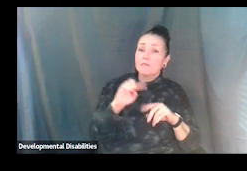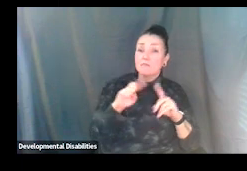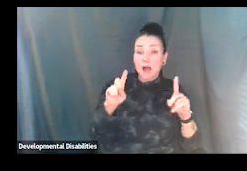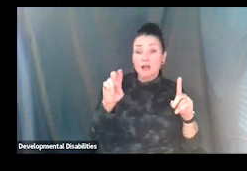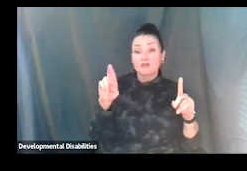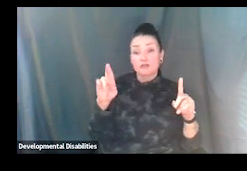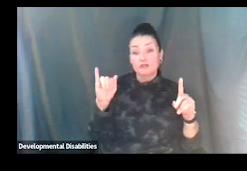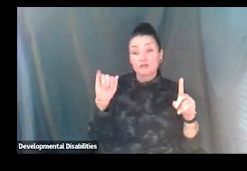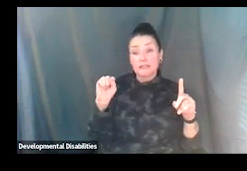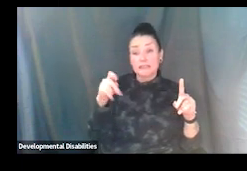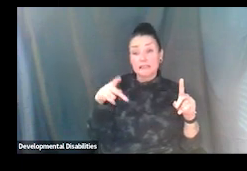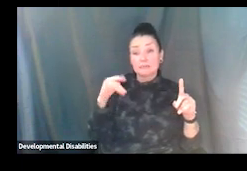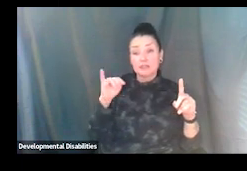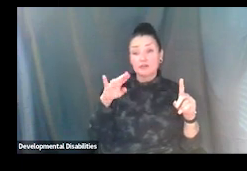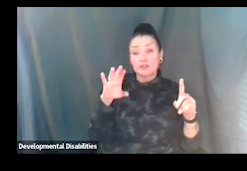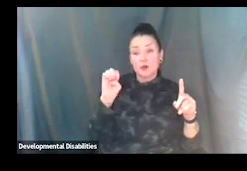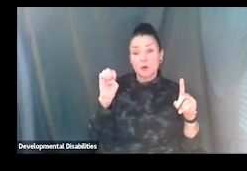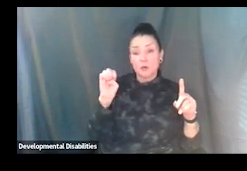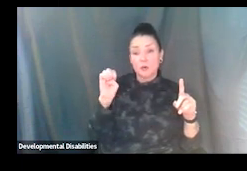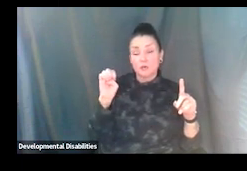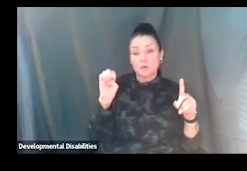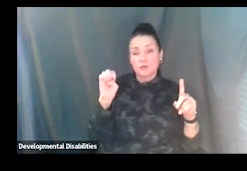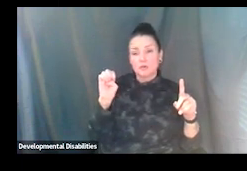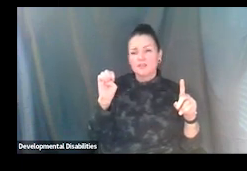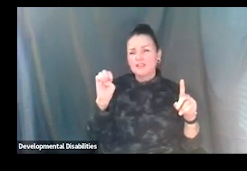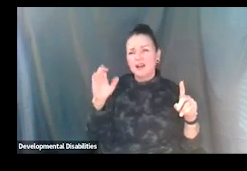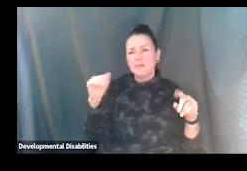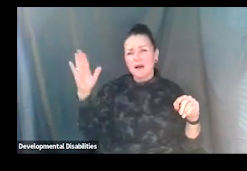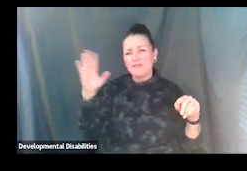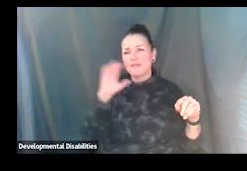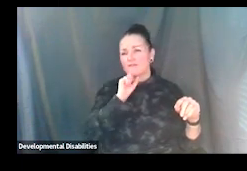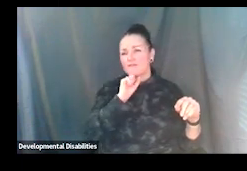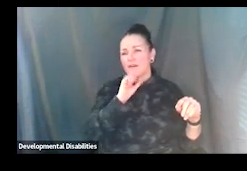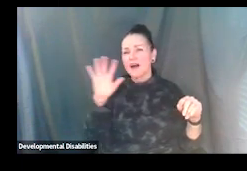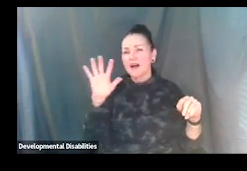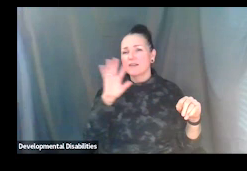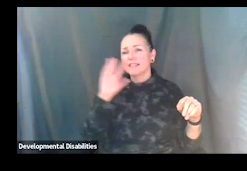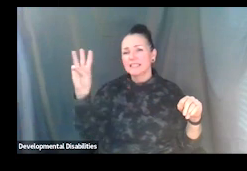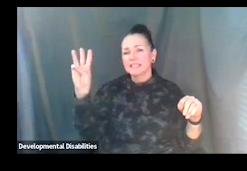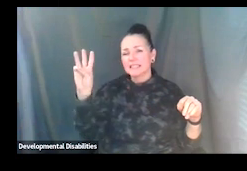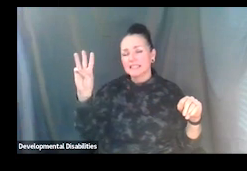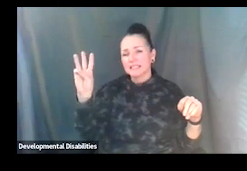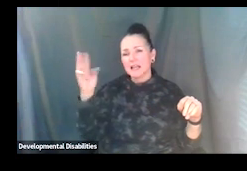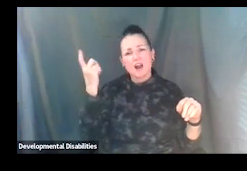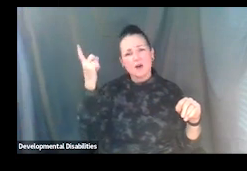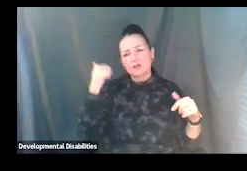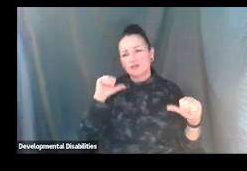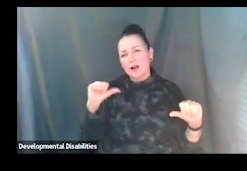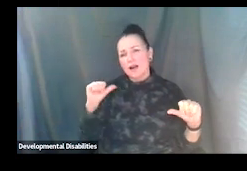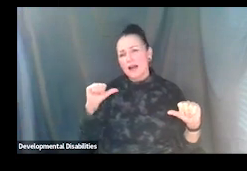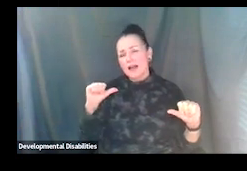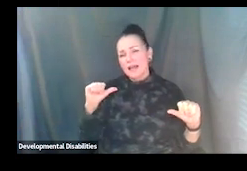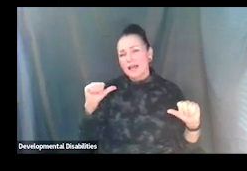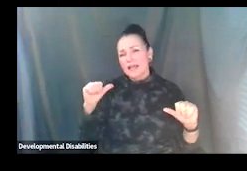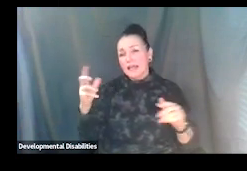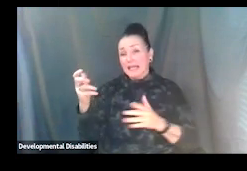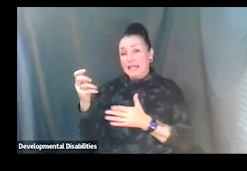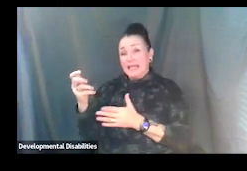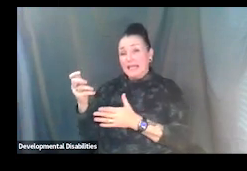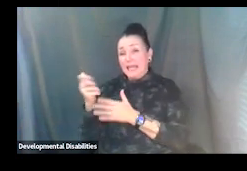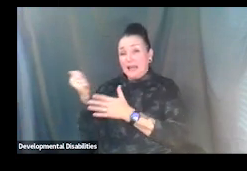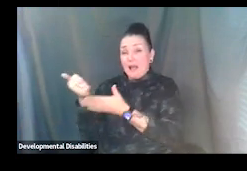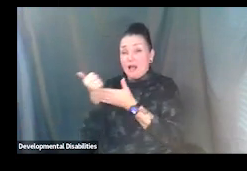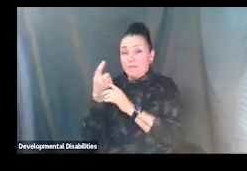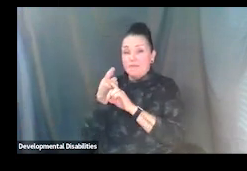6. Usually I try to get the help from a psychiatrist or developmental pediatrician just to kind of make sure I have